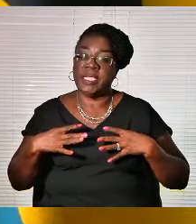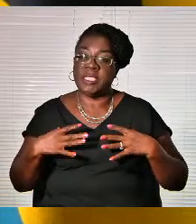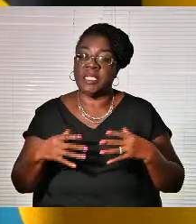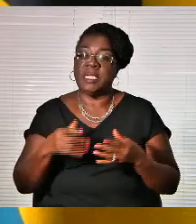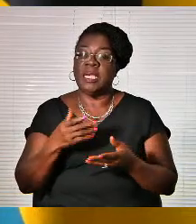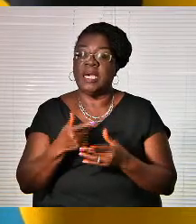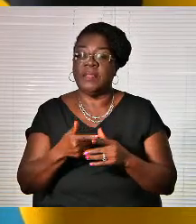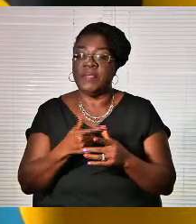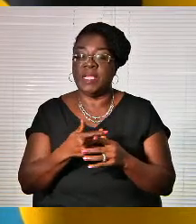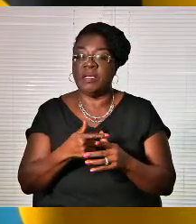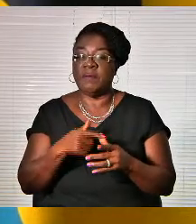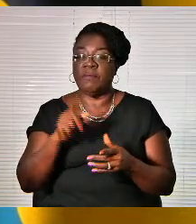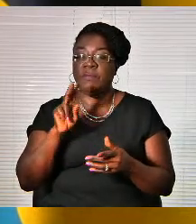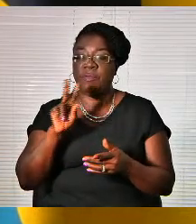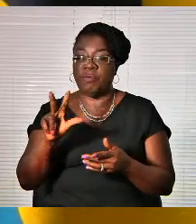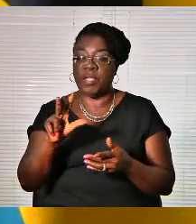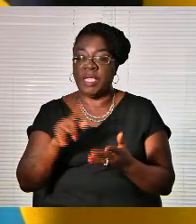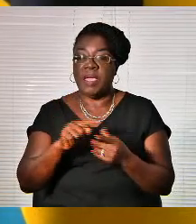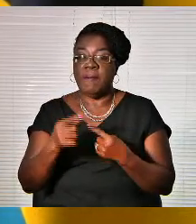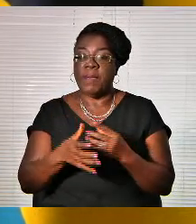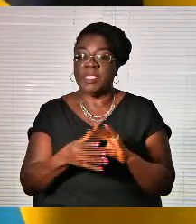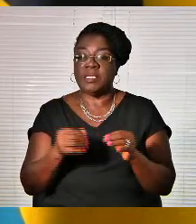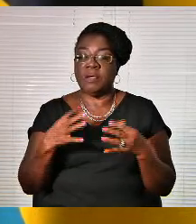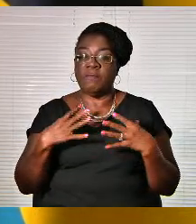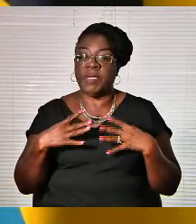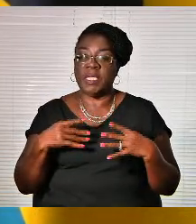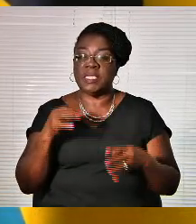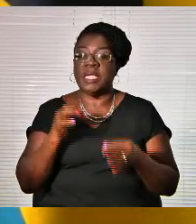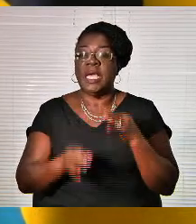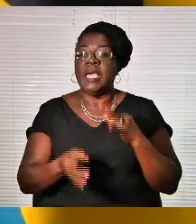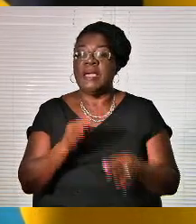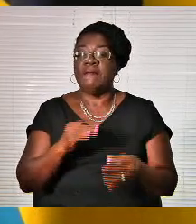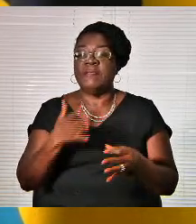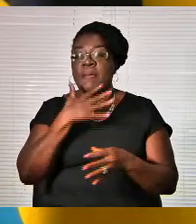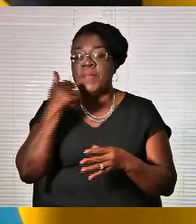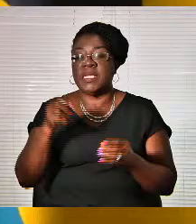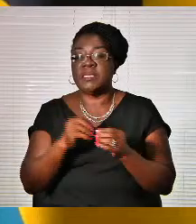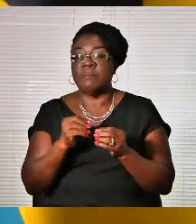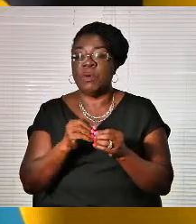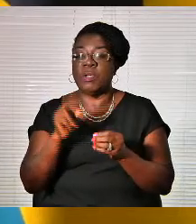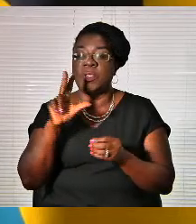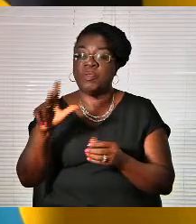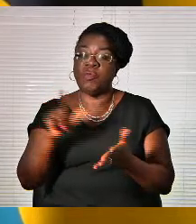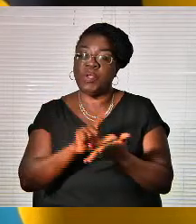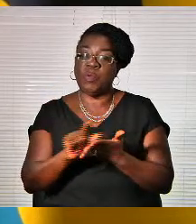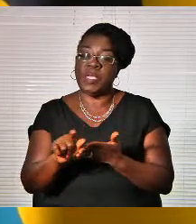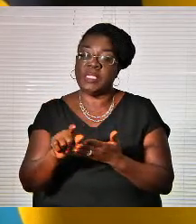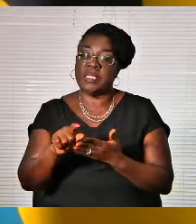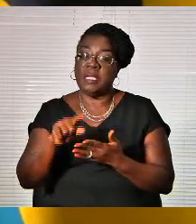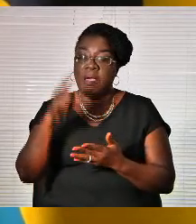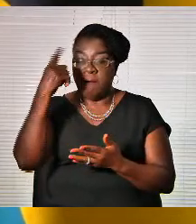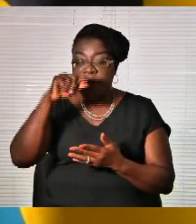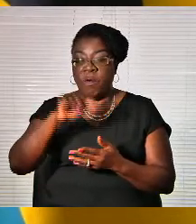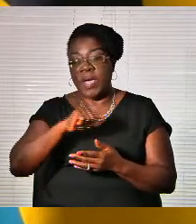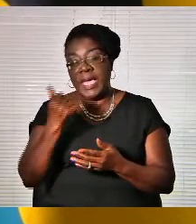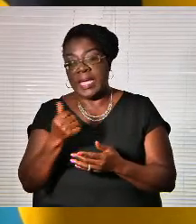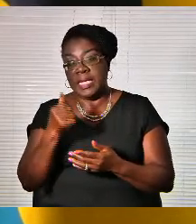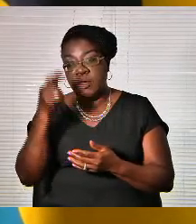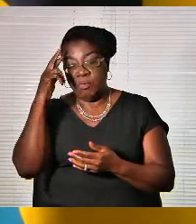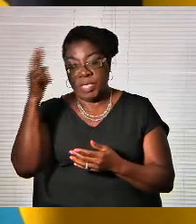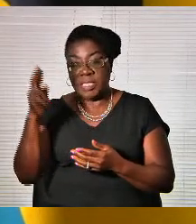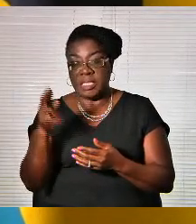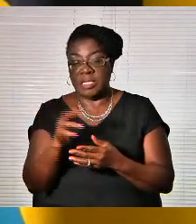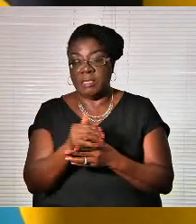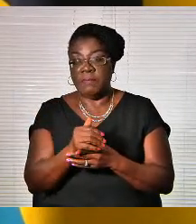rotation. If they miss more than 2 weeks of a rotation for any reason, illness,